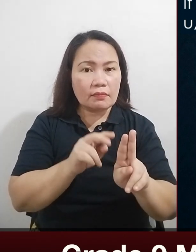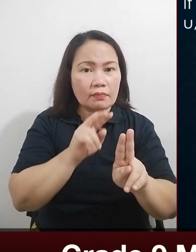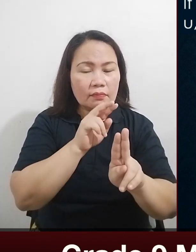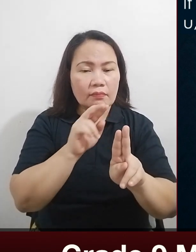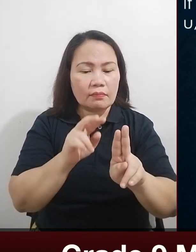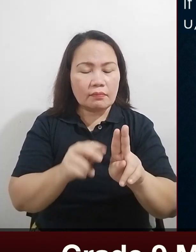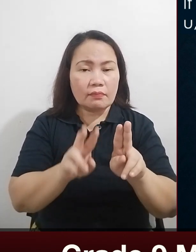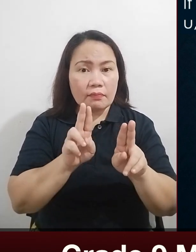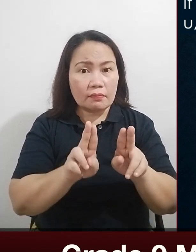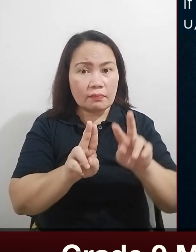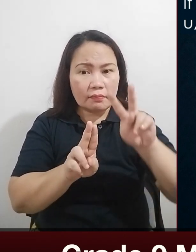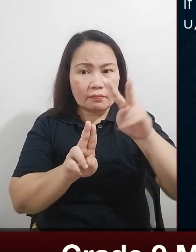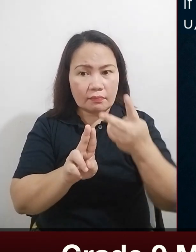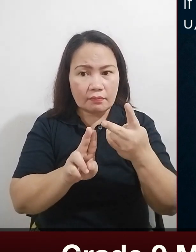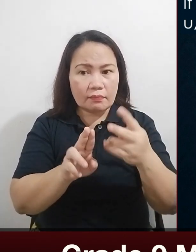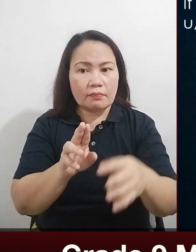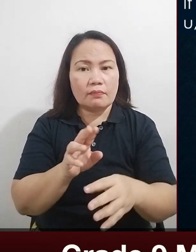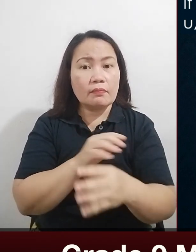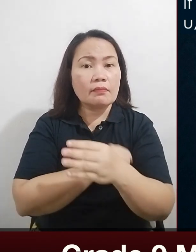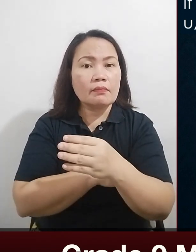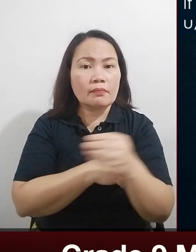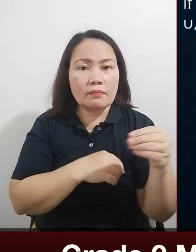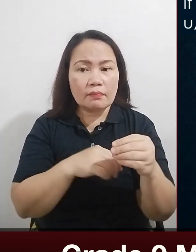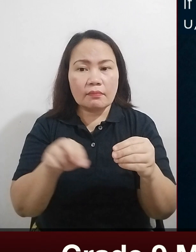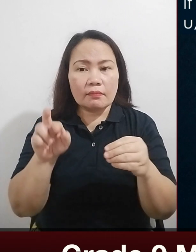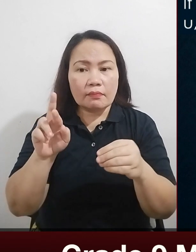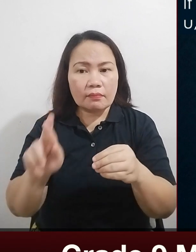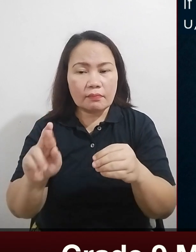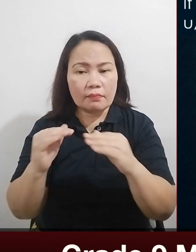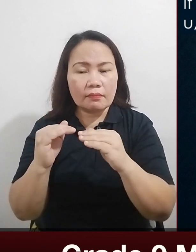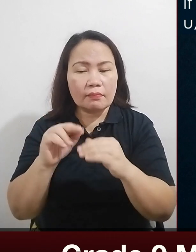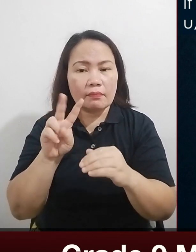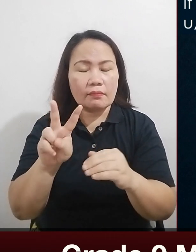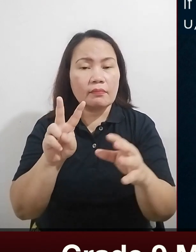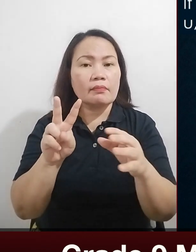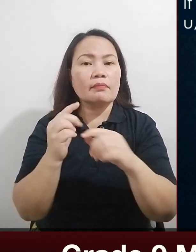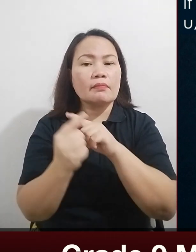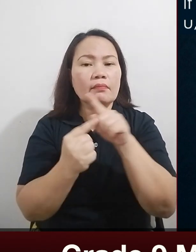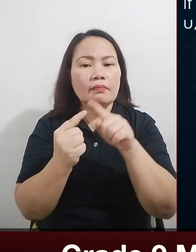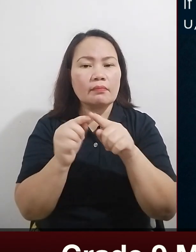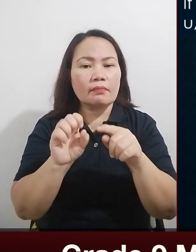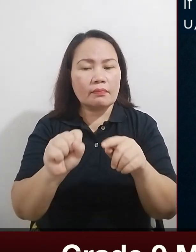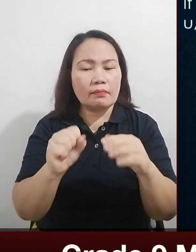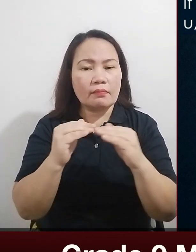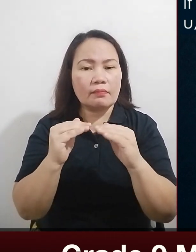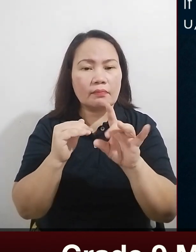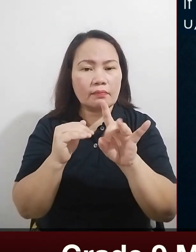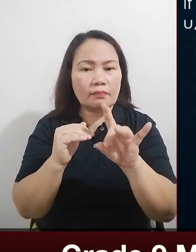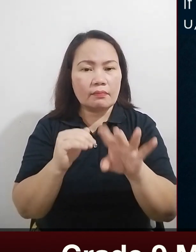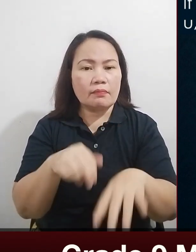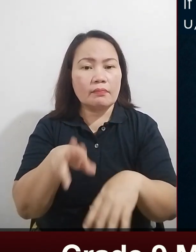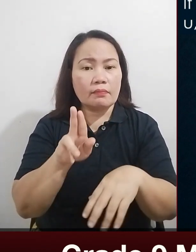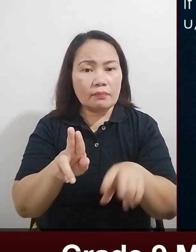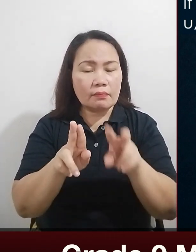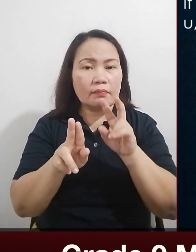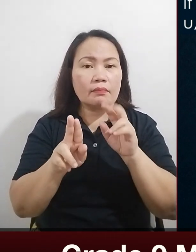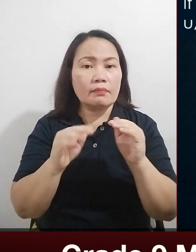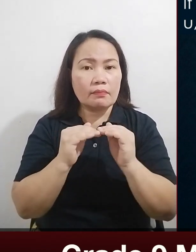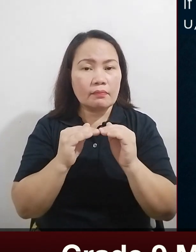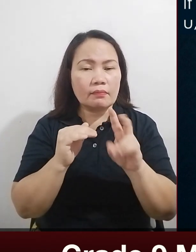u. Okay. And r equals 2 when s equals 18 and u equals